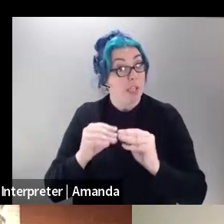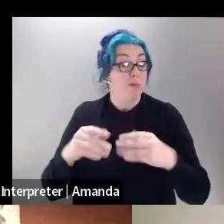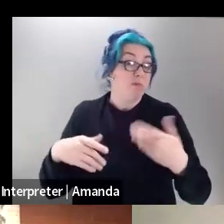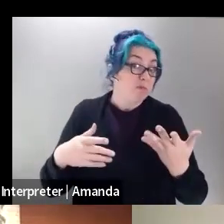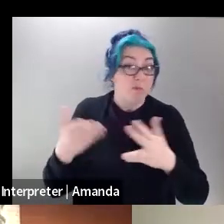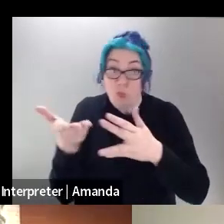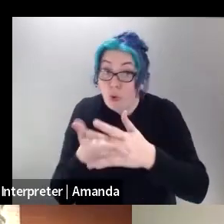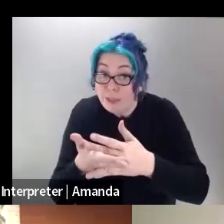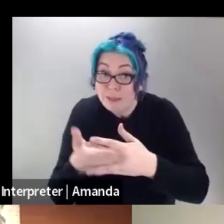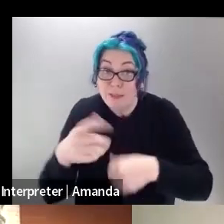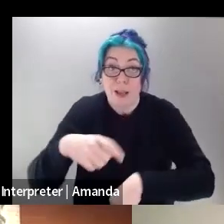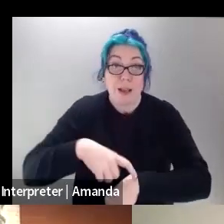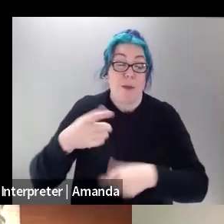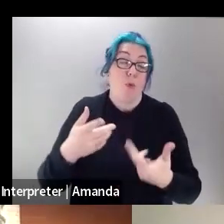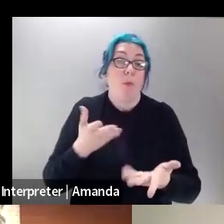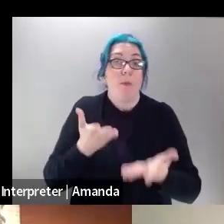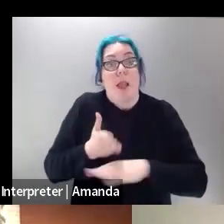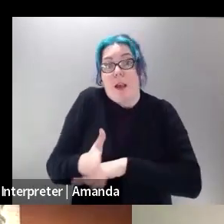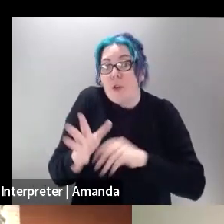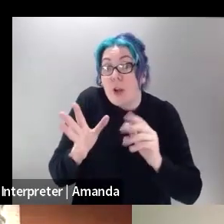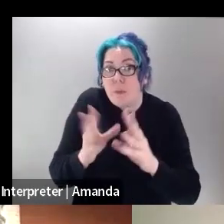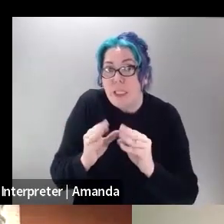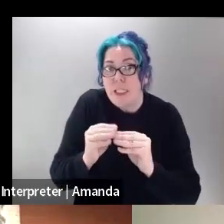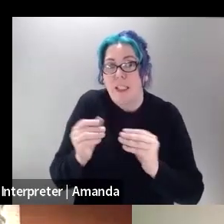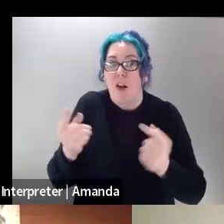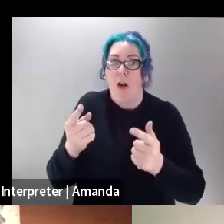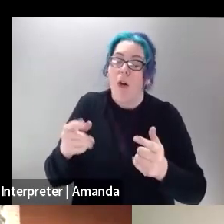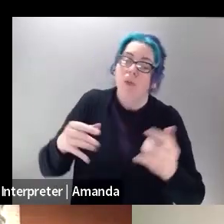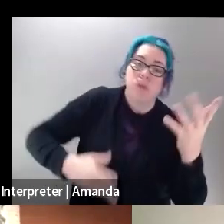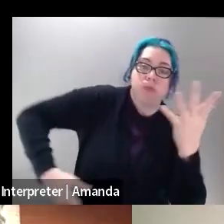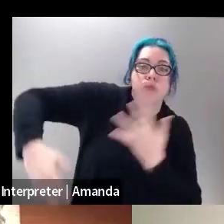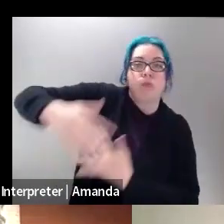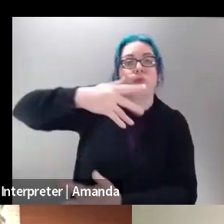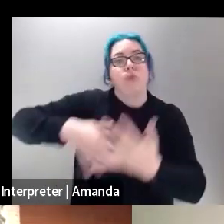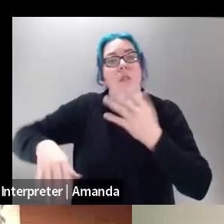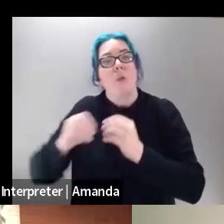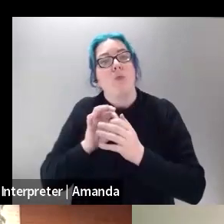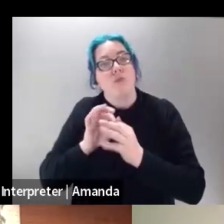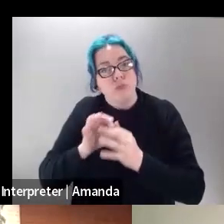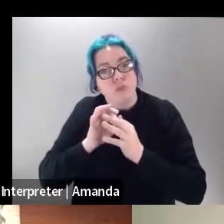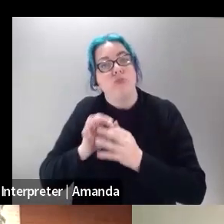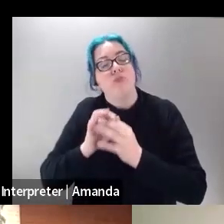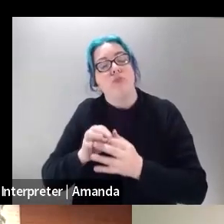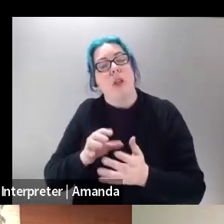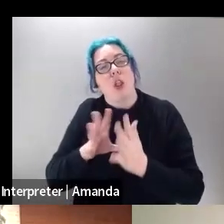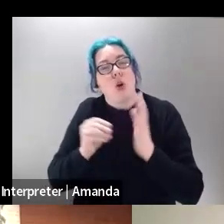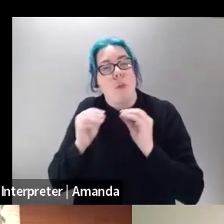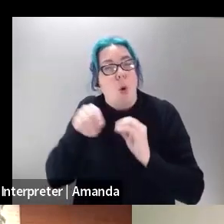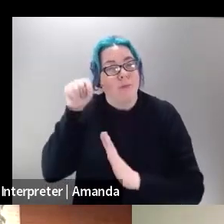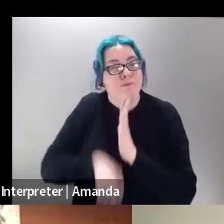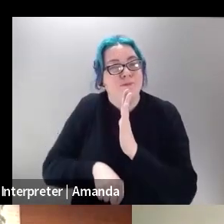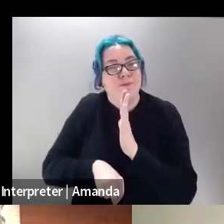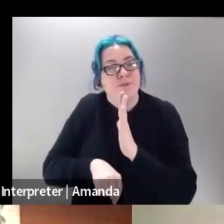of the day, we learn a lot about each other and the spoken and the unspoken values